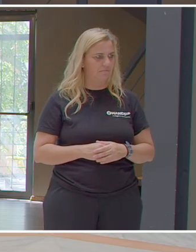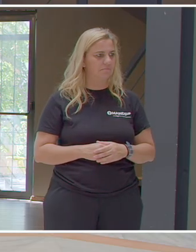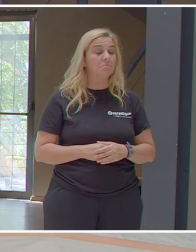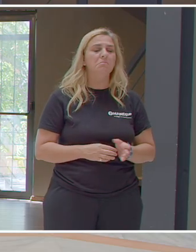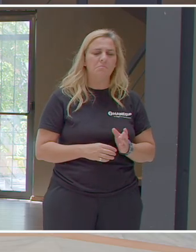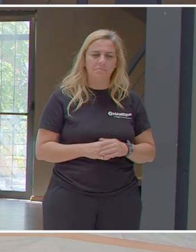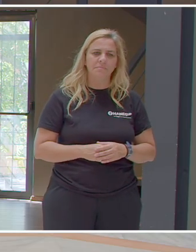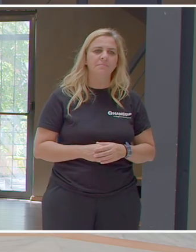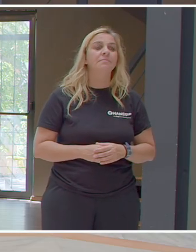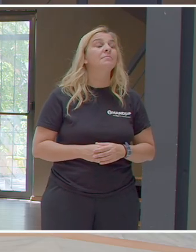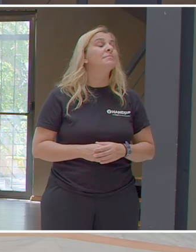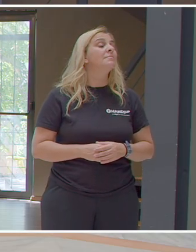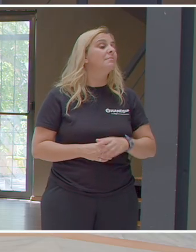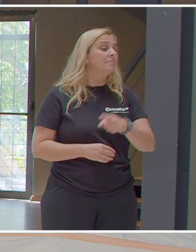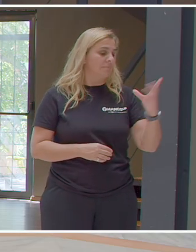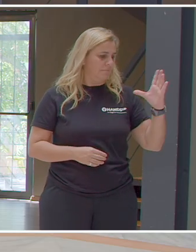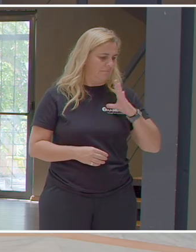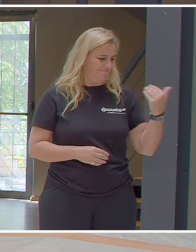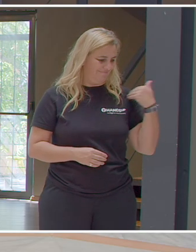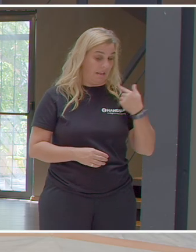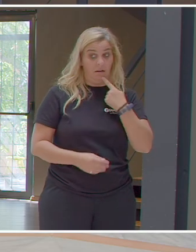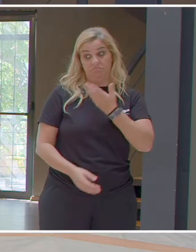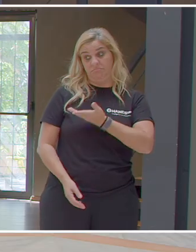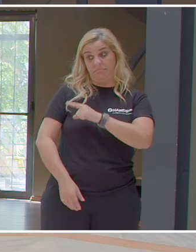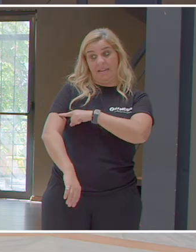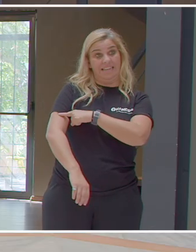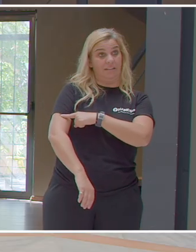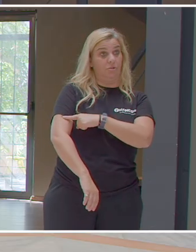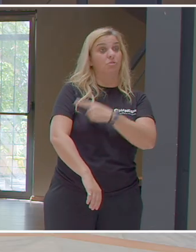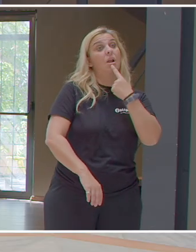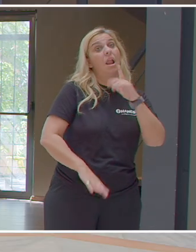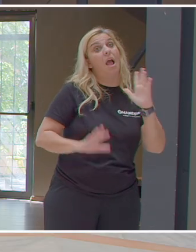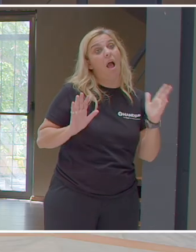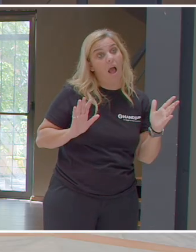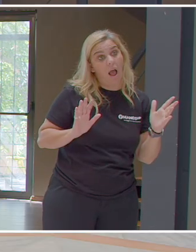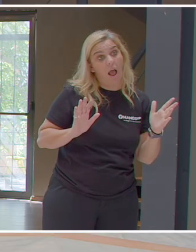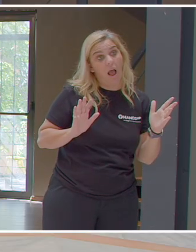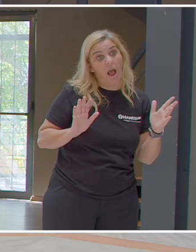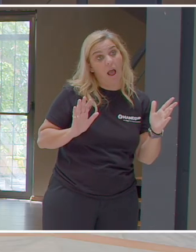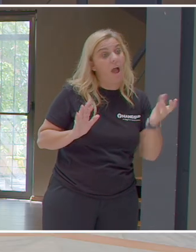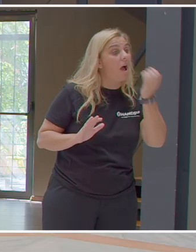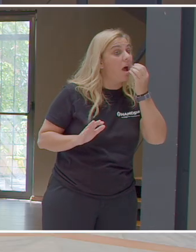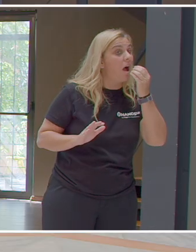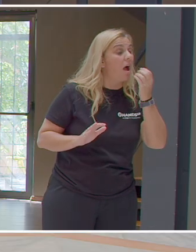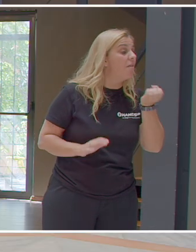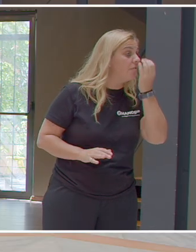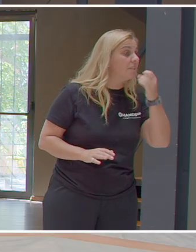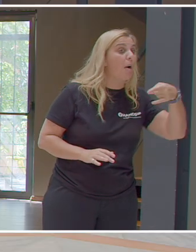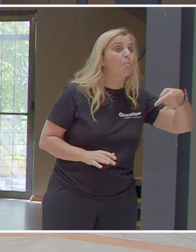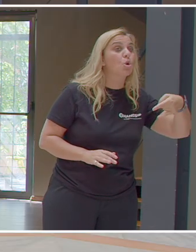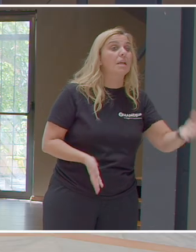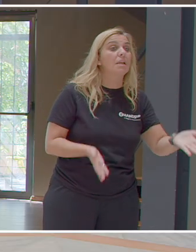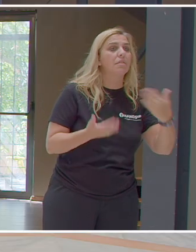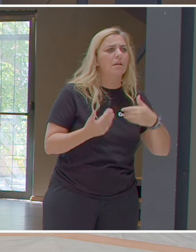Yeah. People tell me as a medical doctor, you can't get enough proteins from plants. Ouch. We eat way too